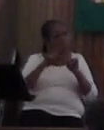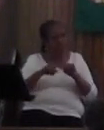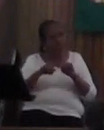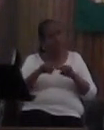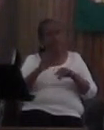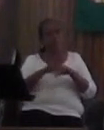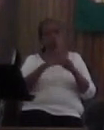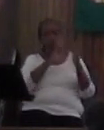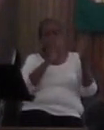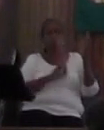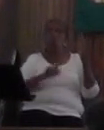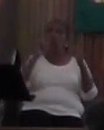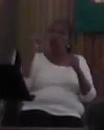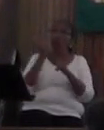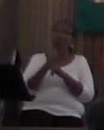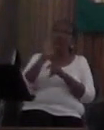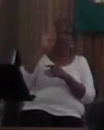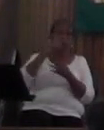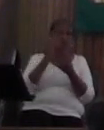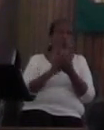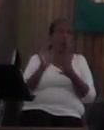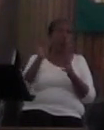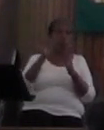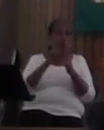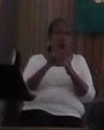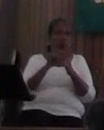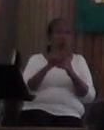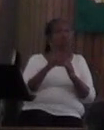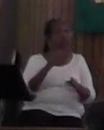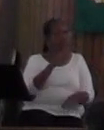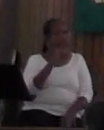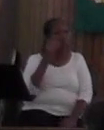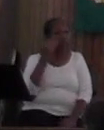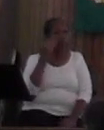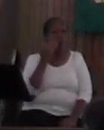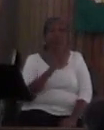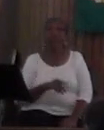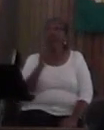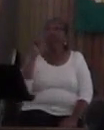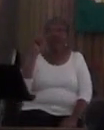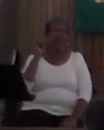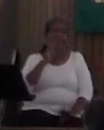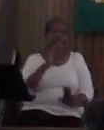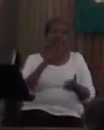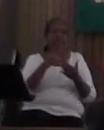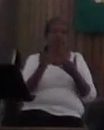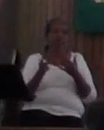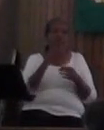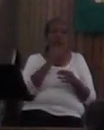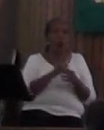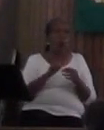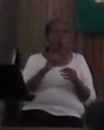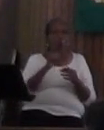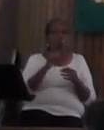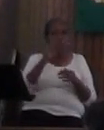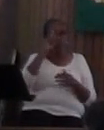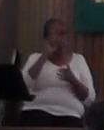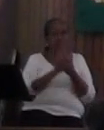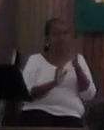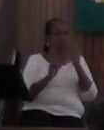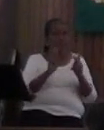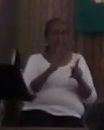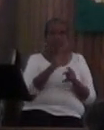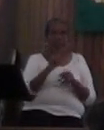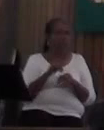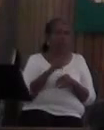Lord. We're trusting in His holy word. And you know, He didn't fail the old saints, and He's not going to fail us